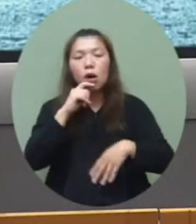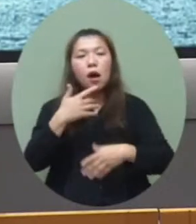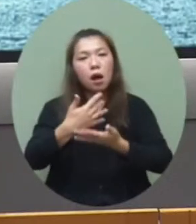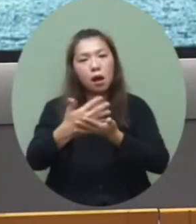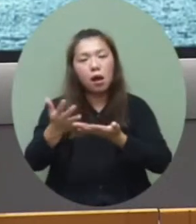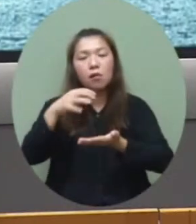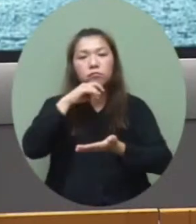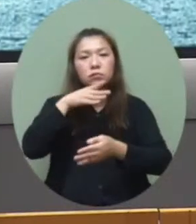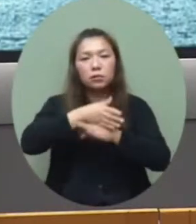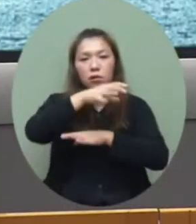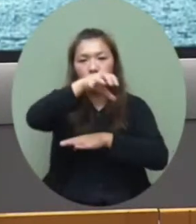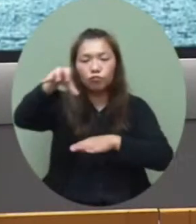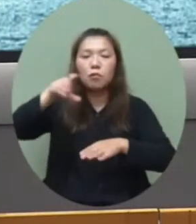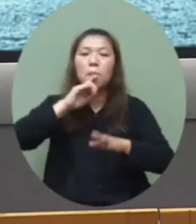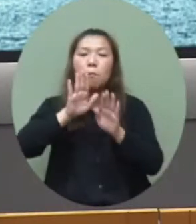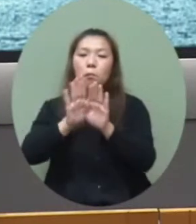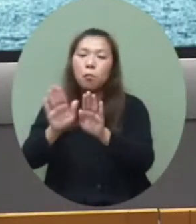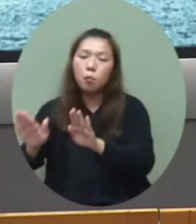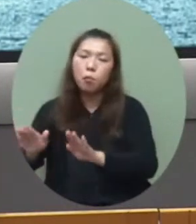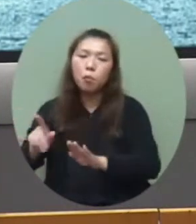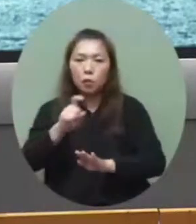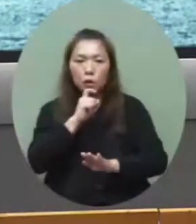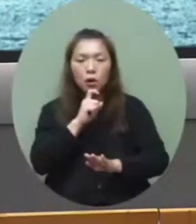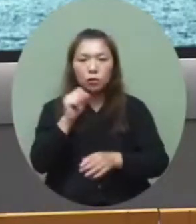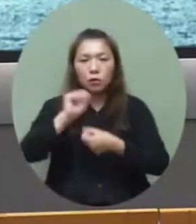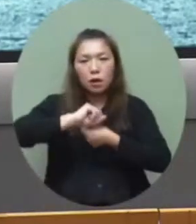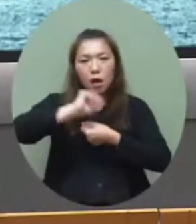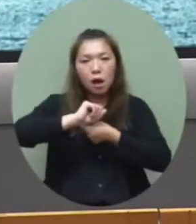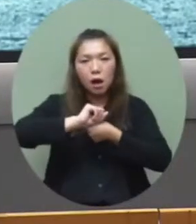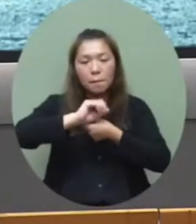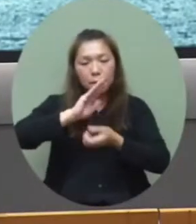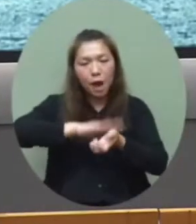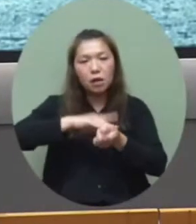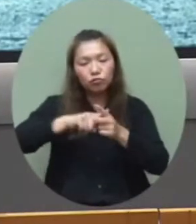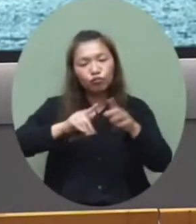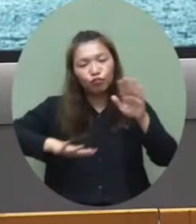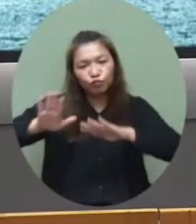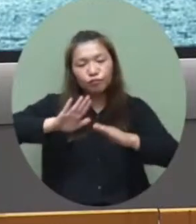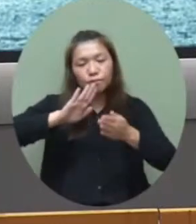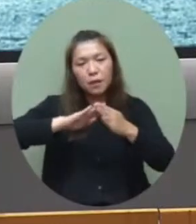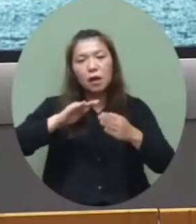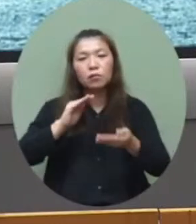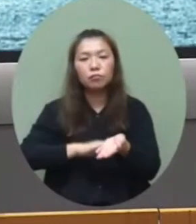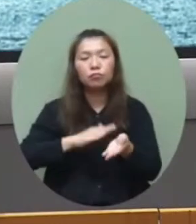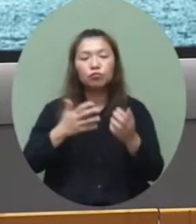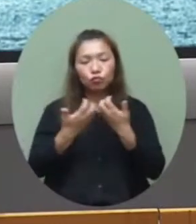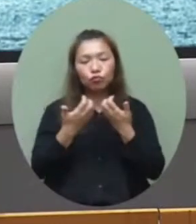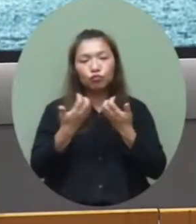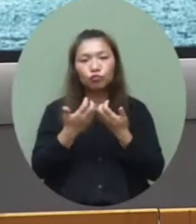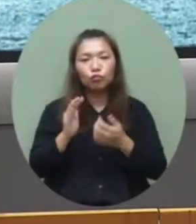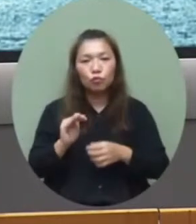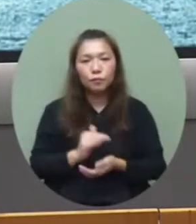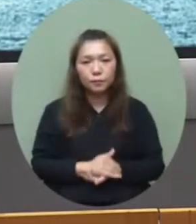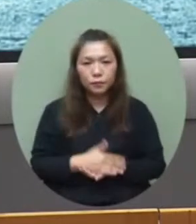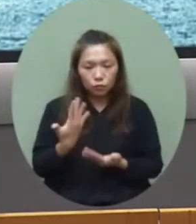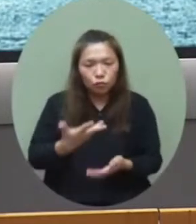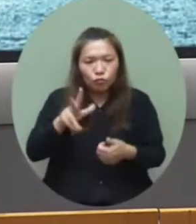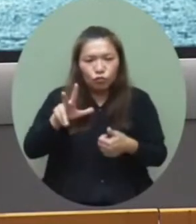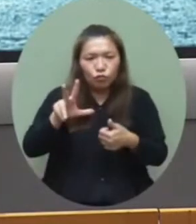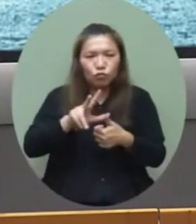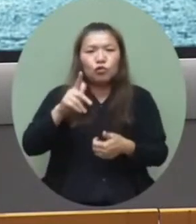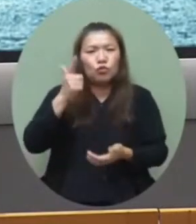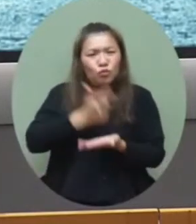Infection Center, the Asia World Expo, or other isolation facilities to increase our manpower in coping with the increase in